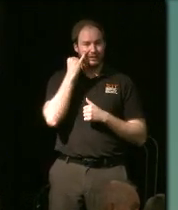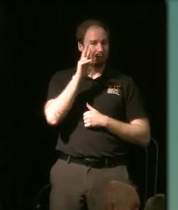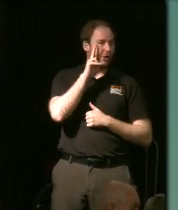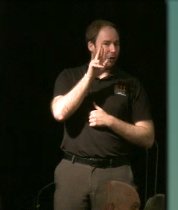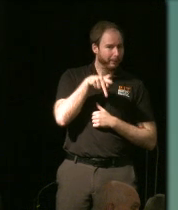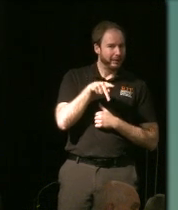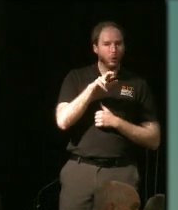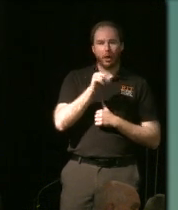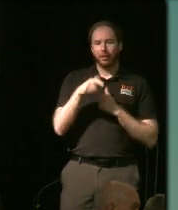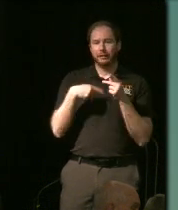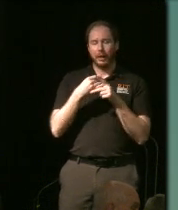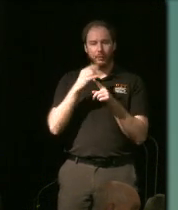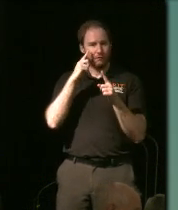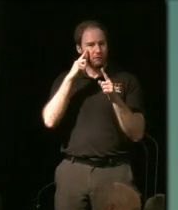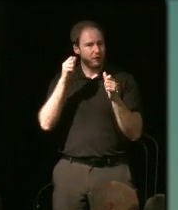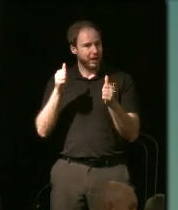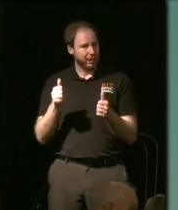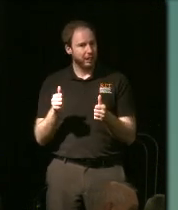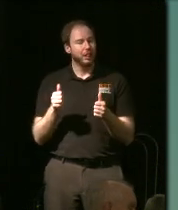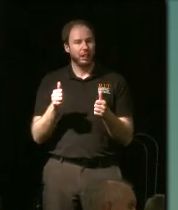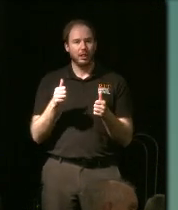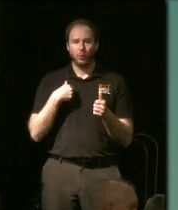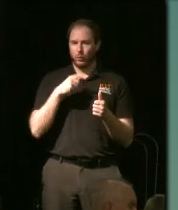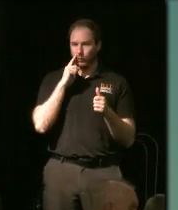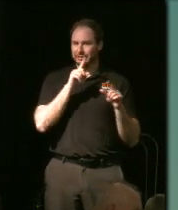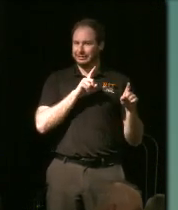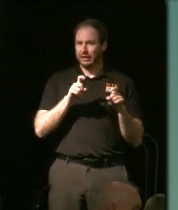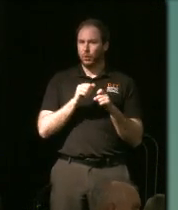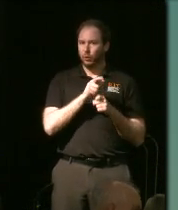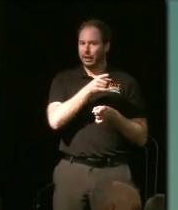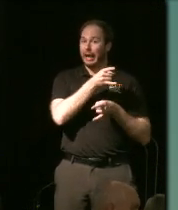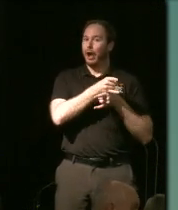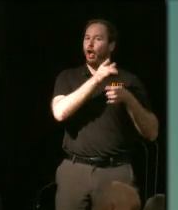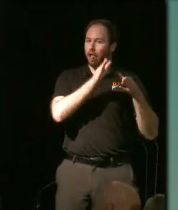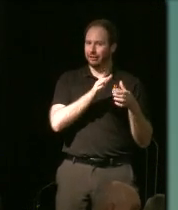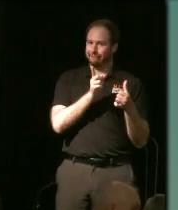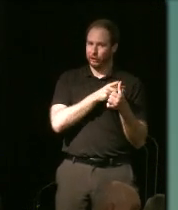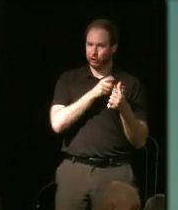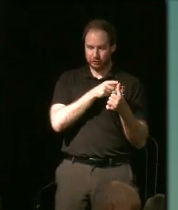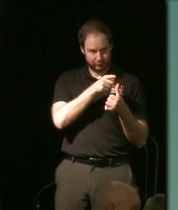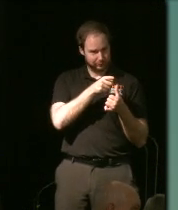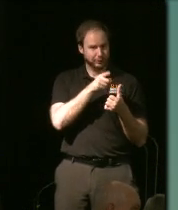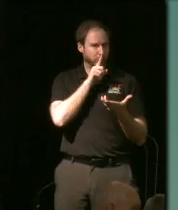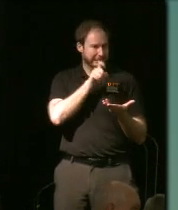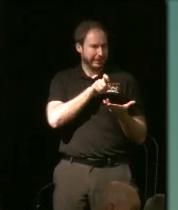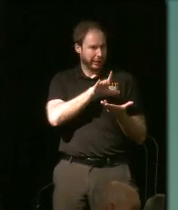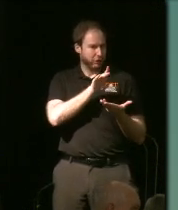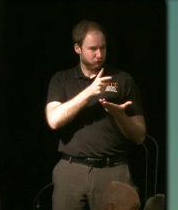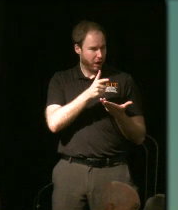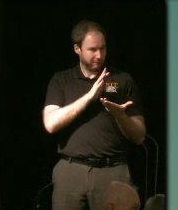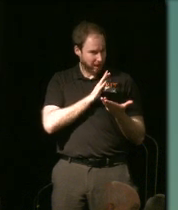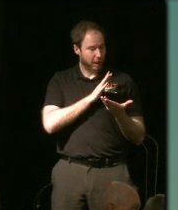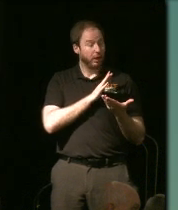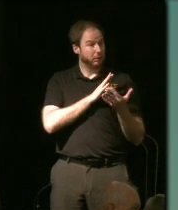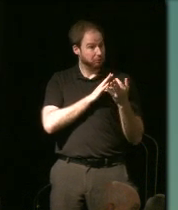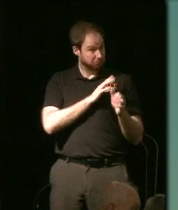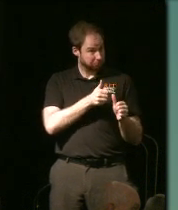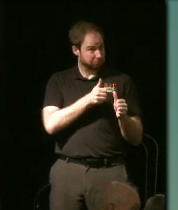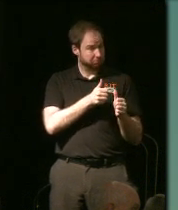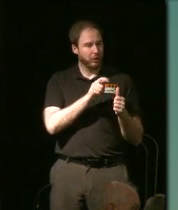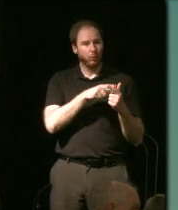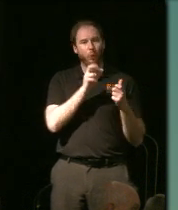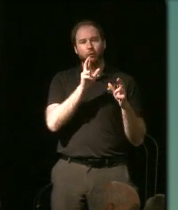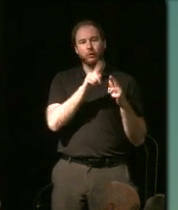other retinal degenerations. We're going to start with alcoholics first, who need the drug anyway, and then we're hopefully going to open that